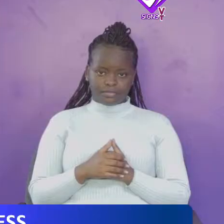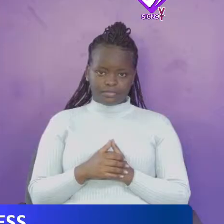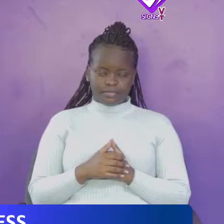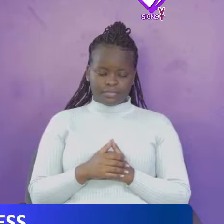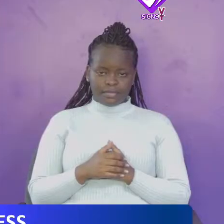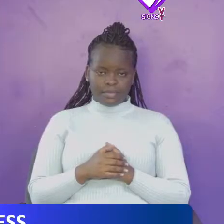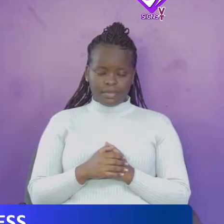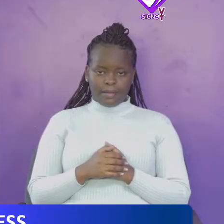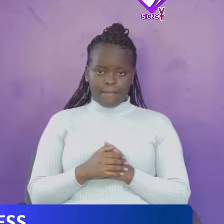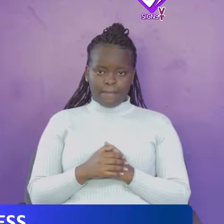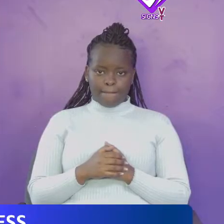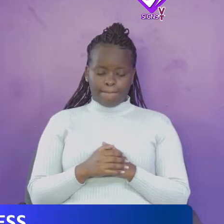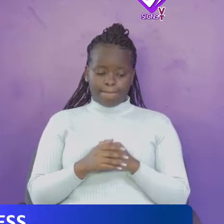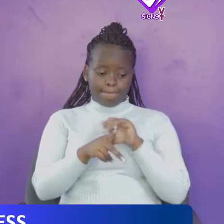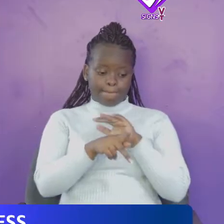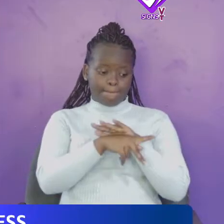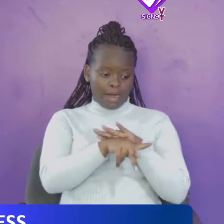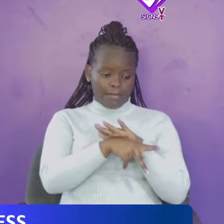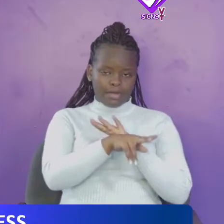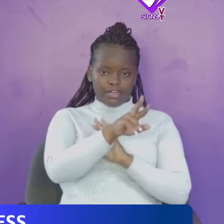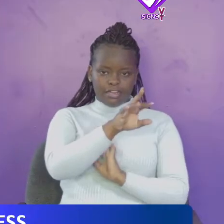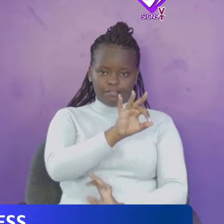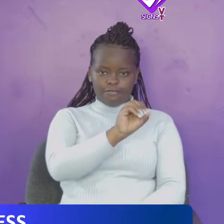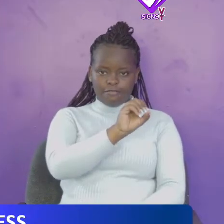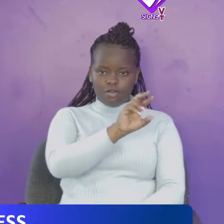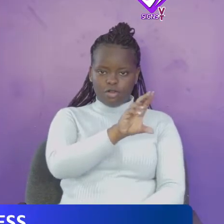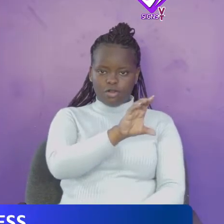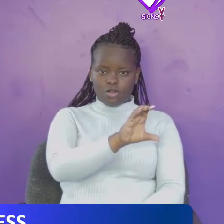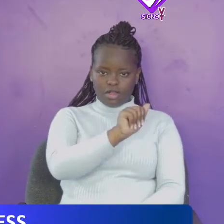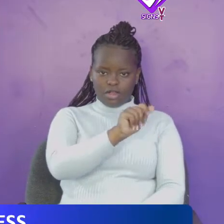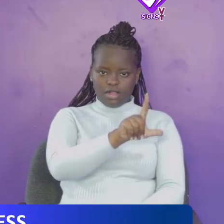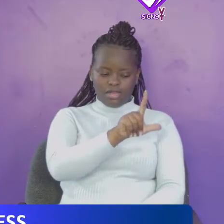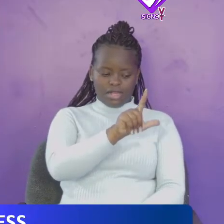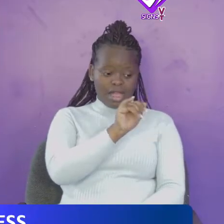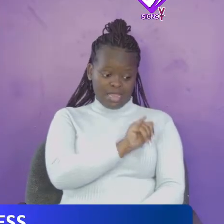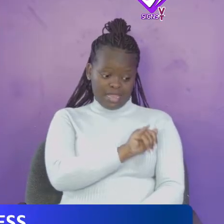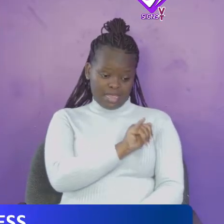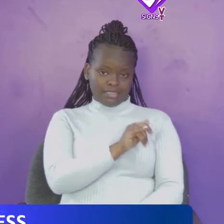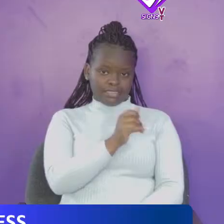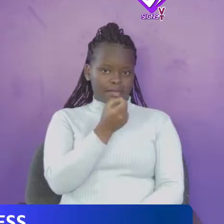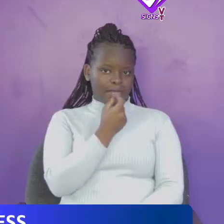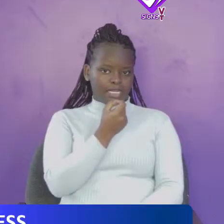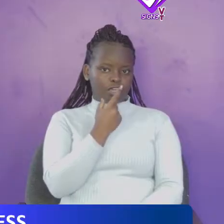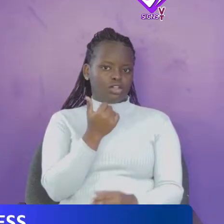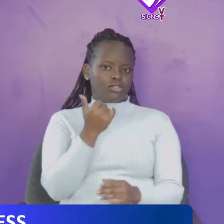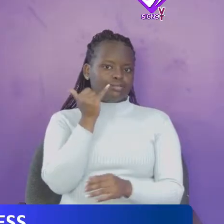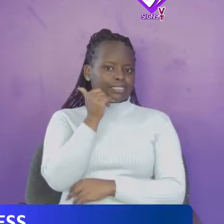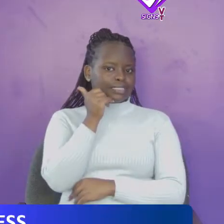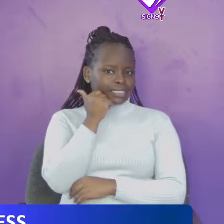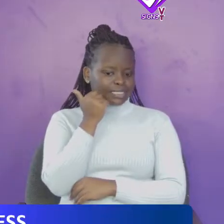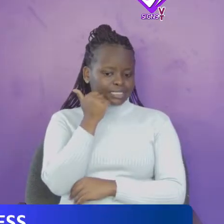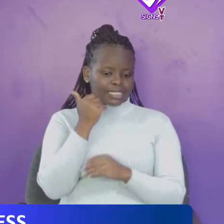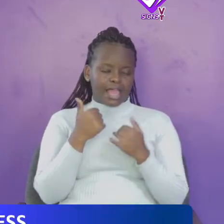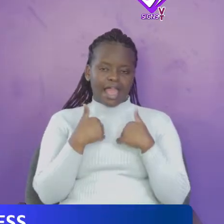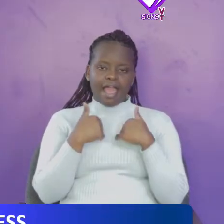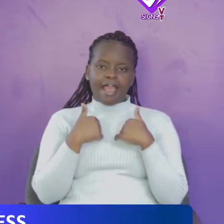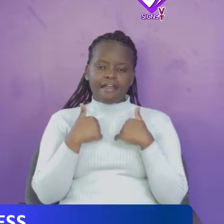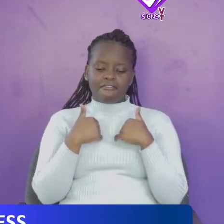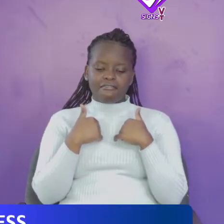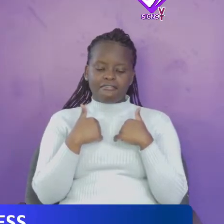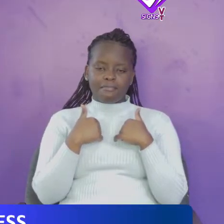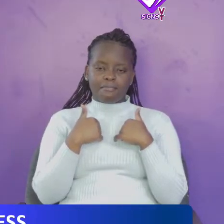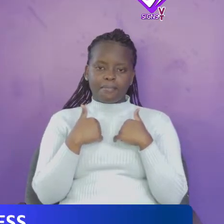Apart from primary focal, which we have already established, that is the medical condition itself. Yeah. Now you have secondary generalized